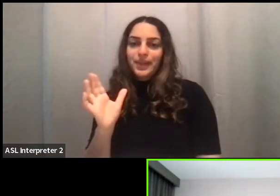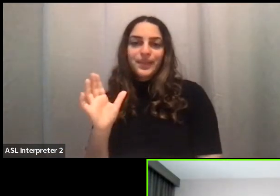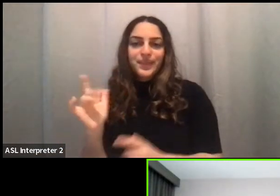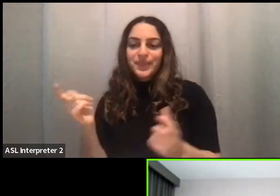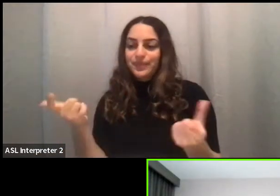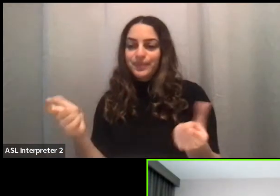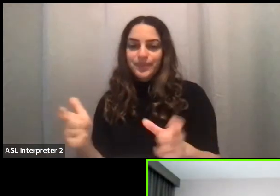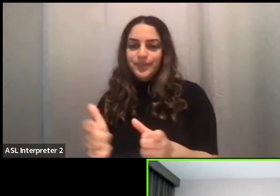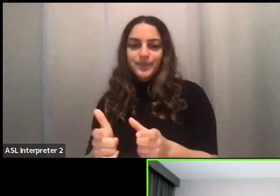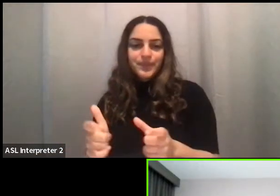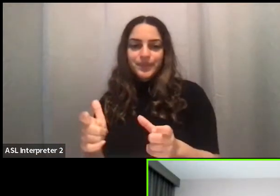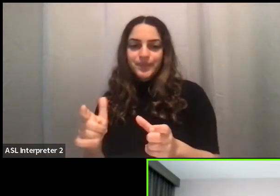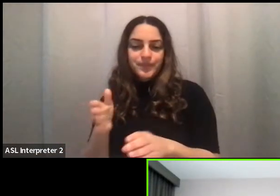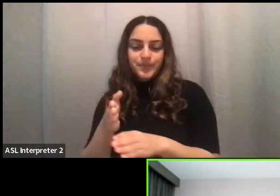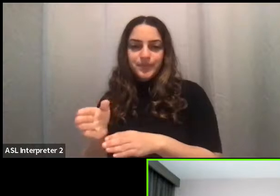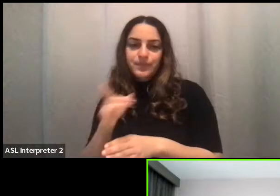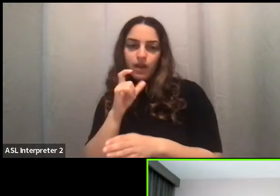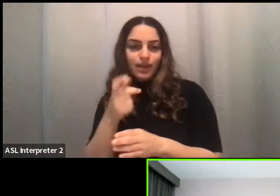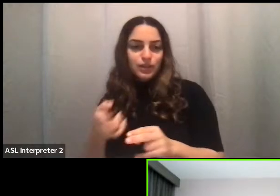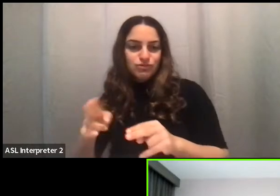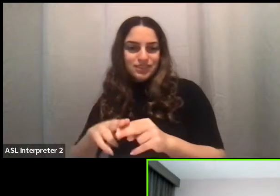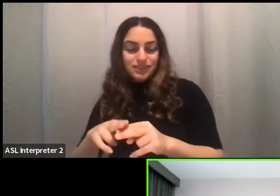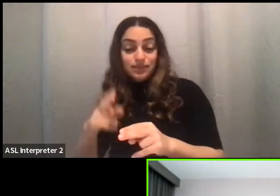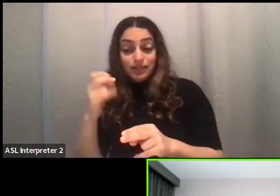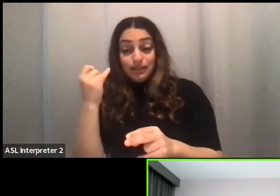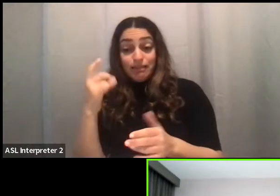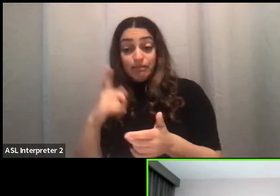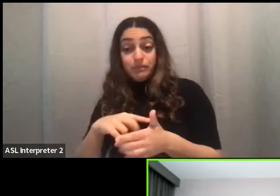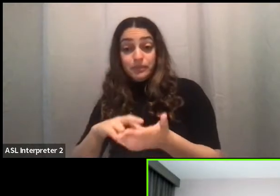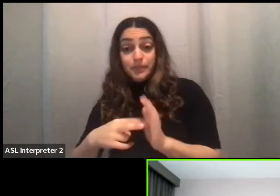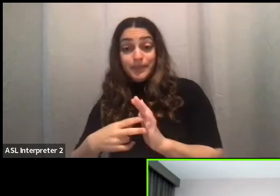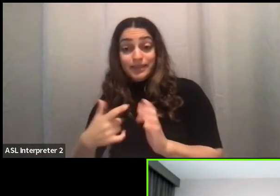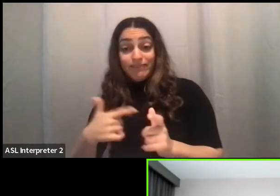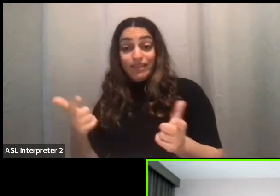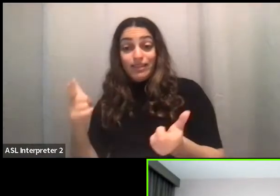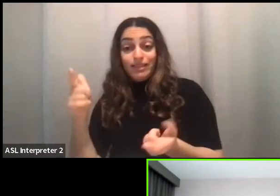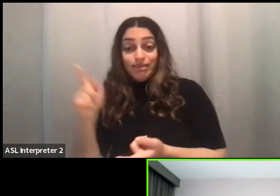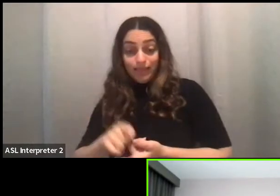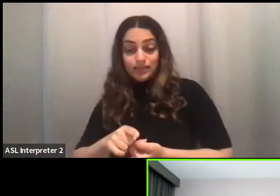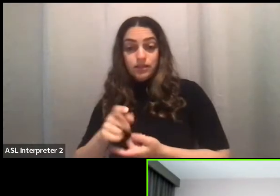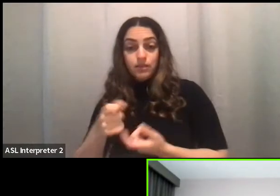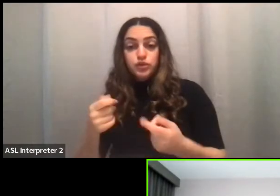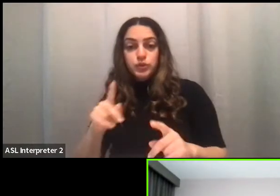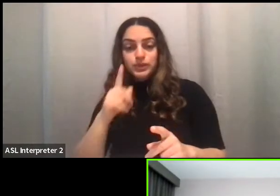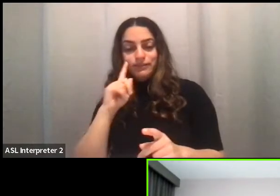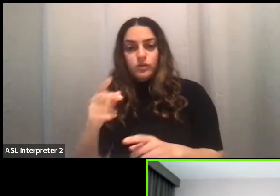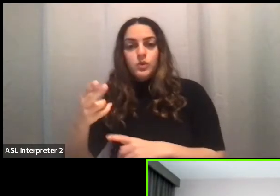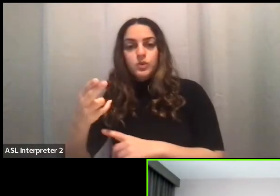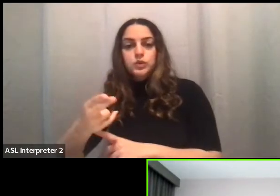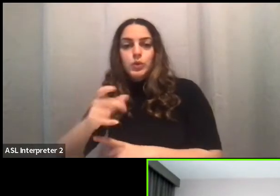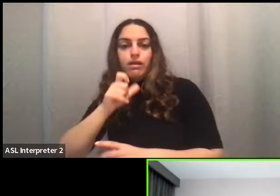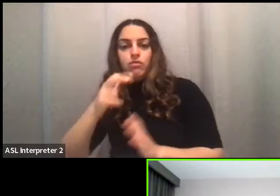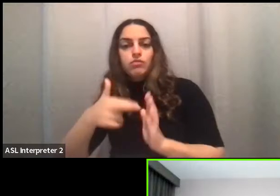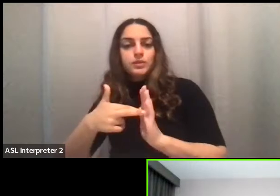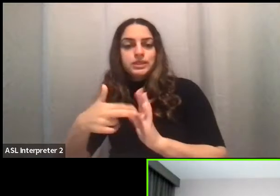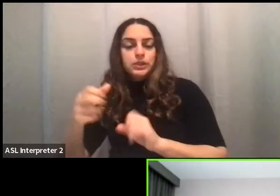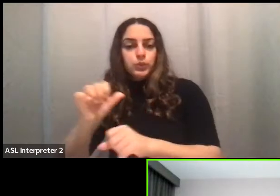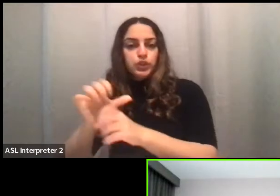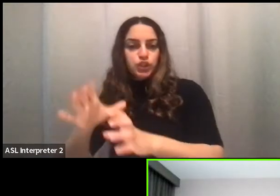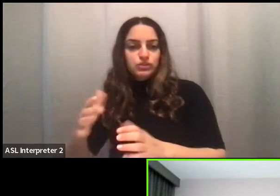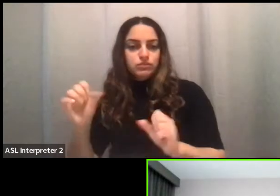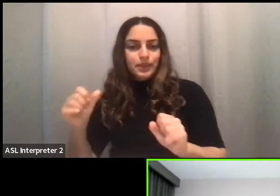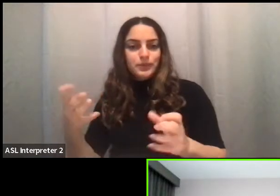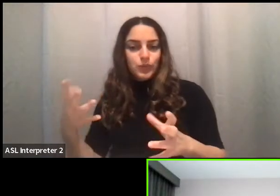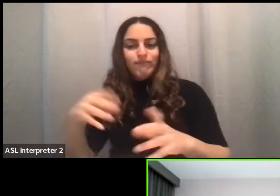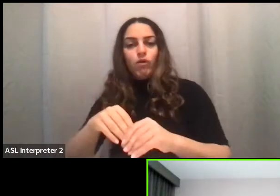not uh increase it and thereby shrink the opportunities for historically under resented workers uh to get into the